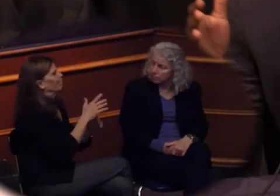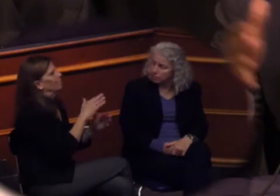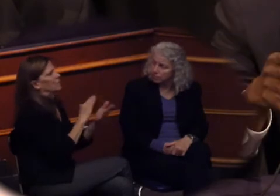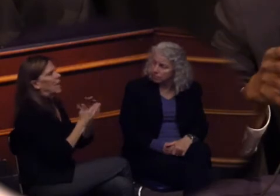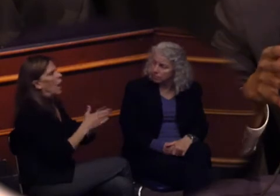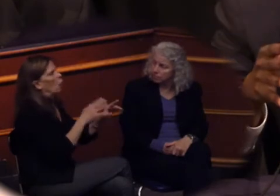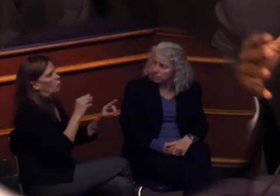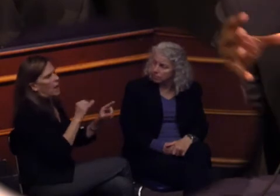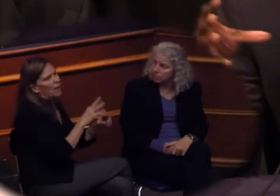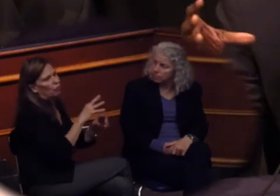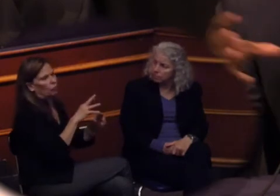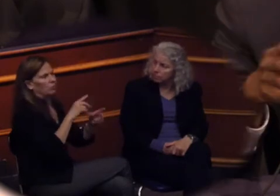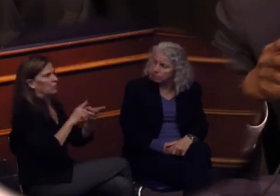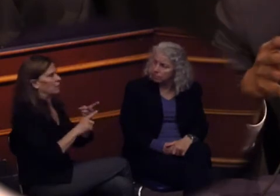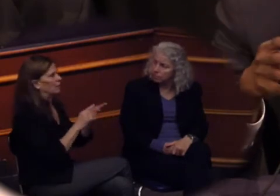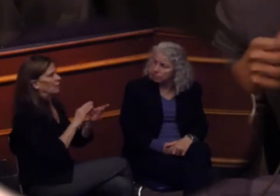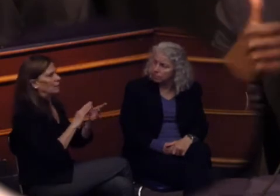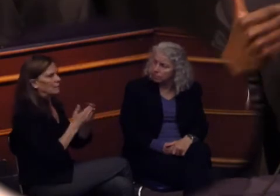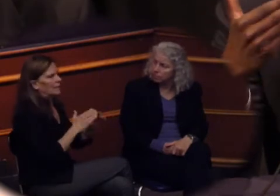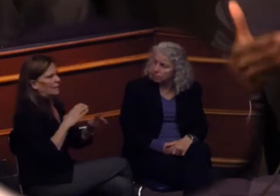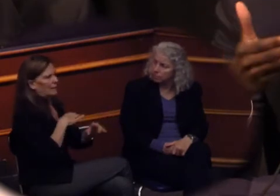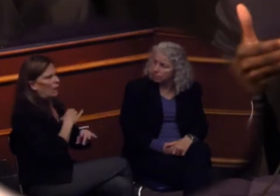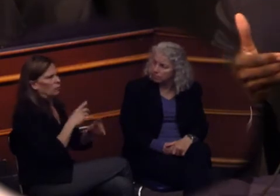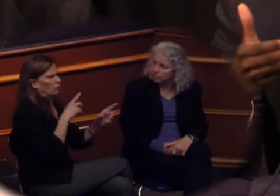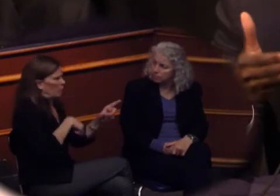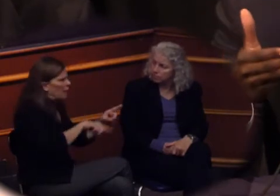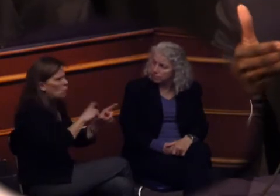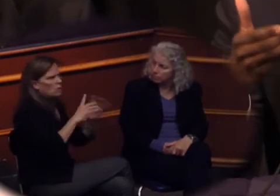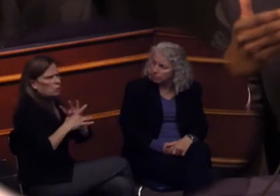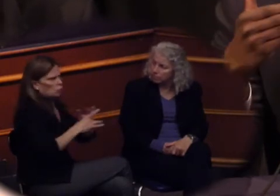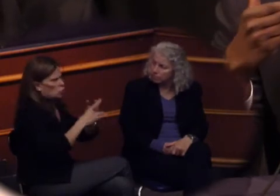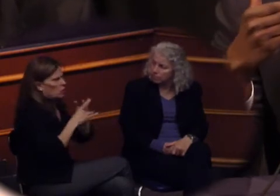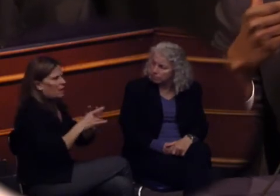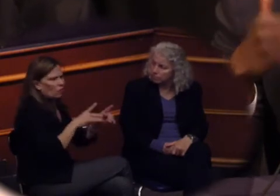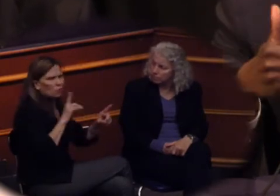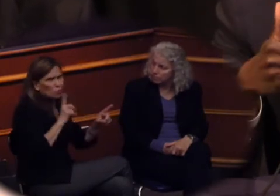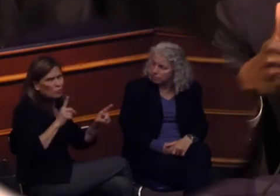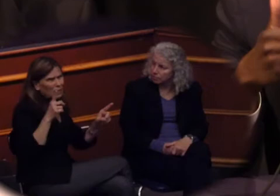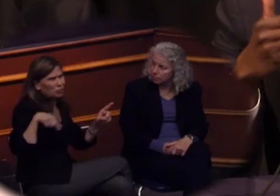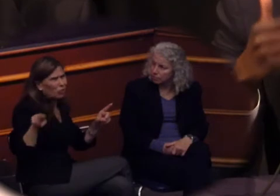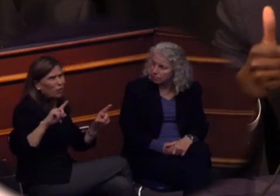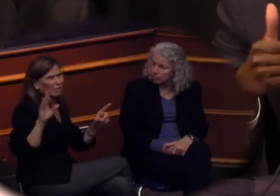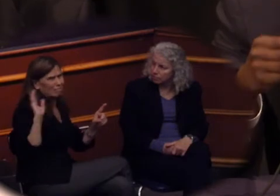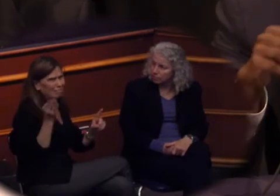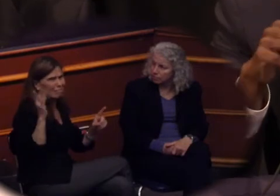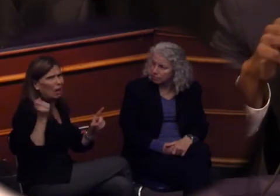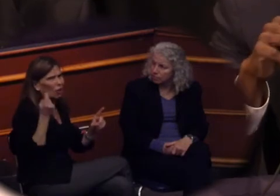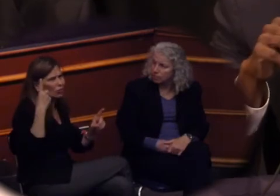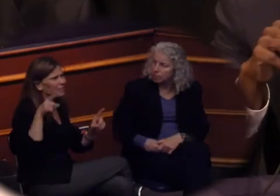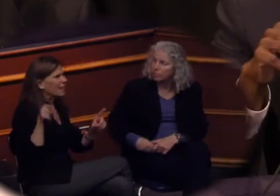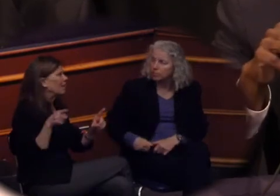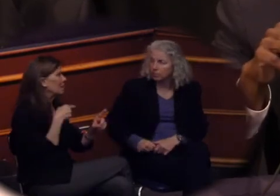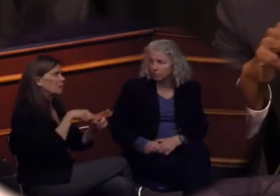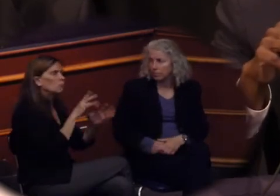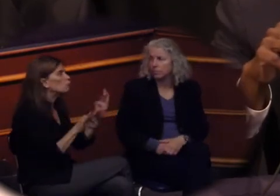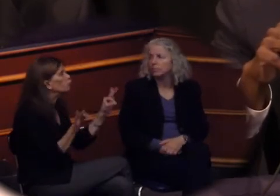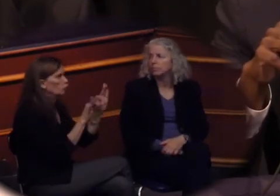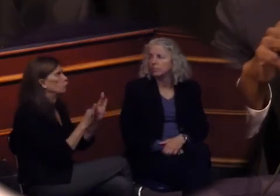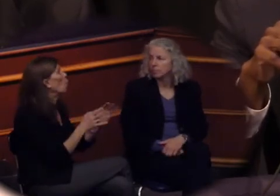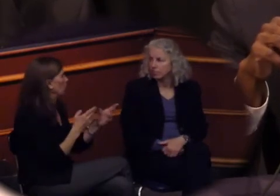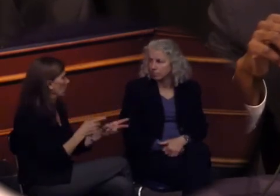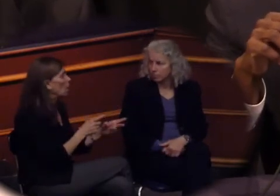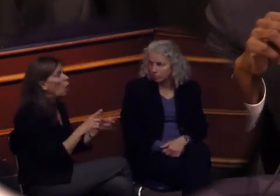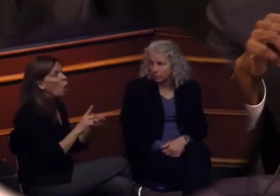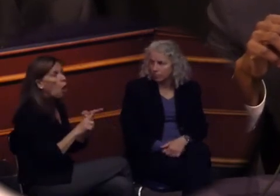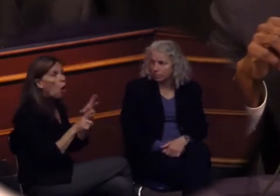city councilors, police chiefs, working with them to ensure that they understand this makes us more safe and not less safe. Furthermore, I